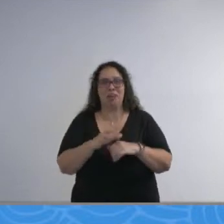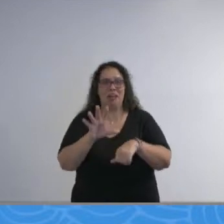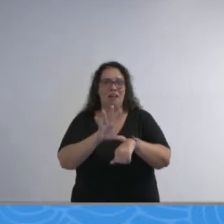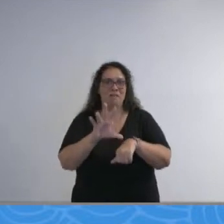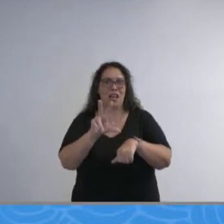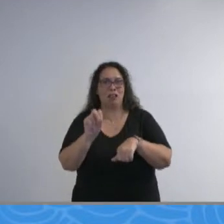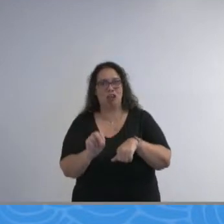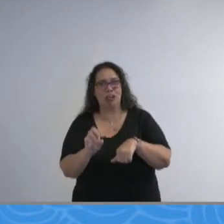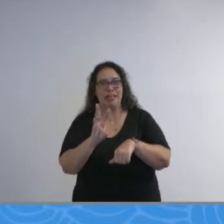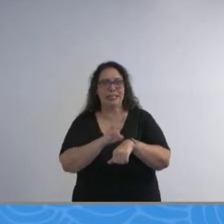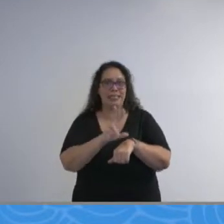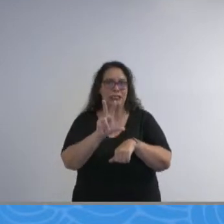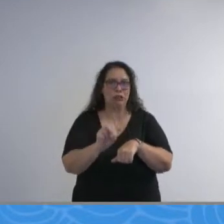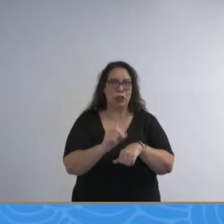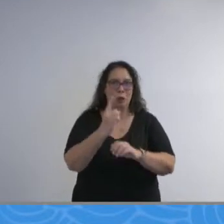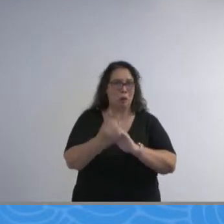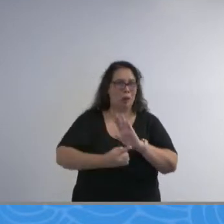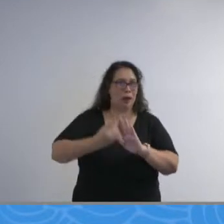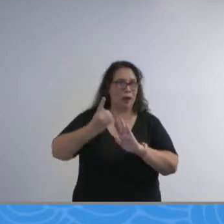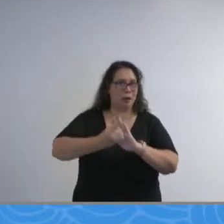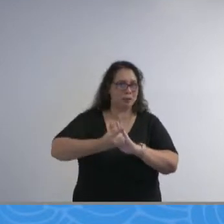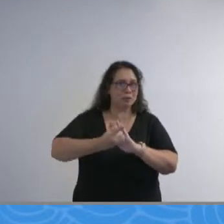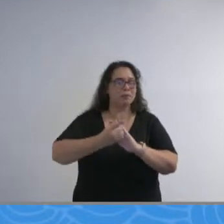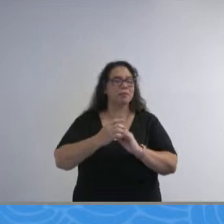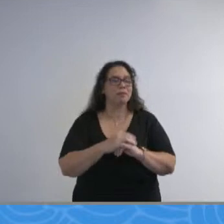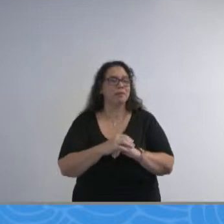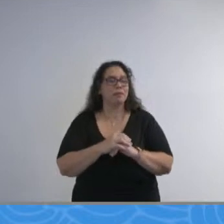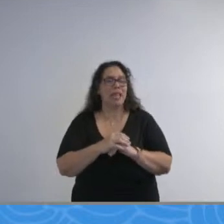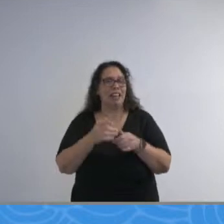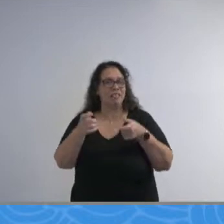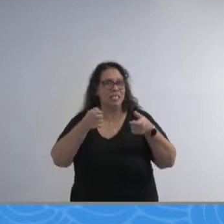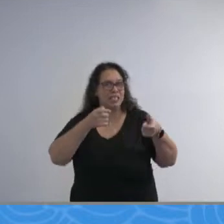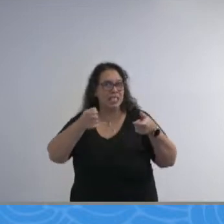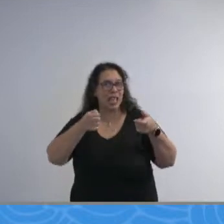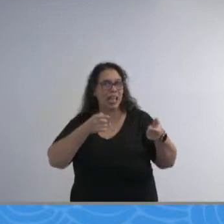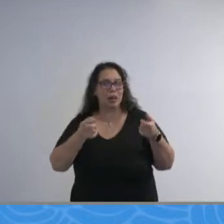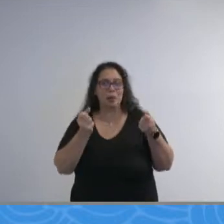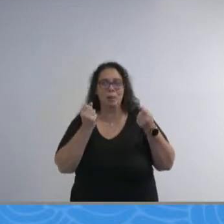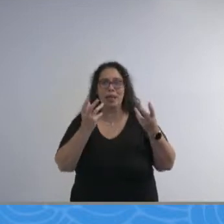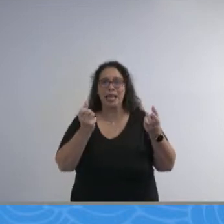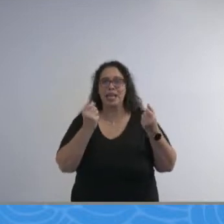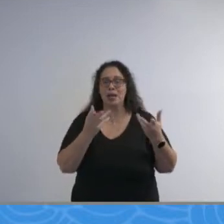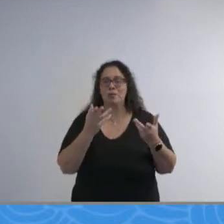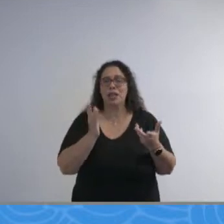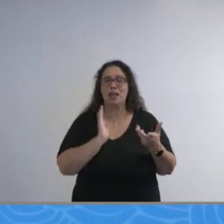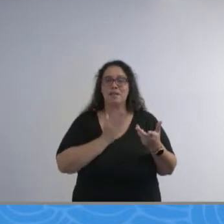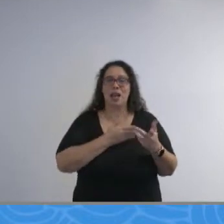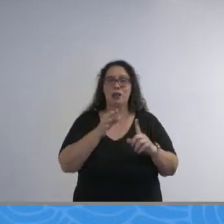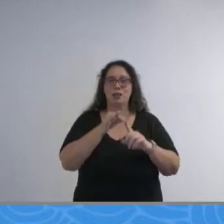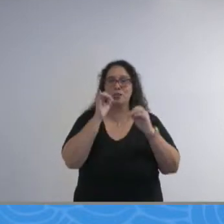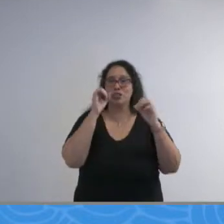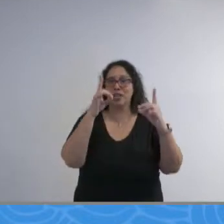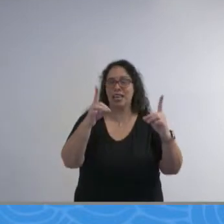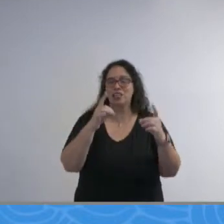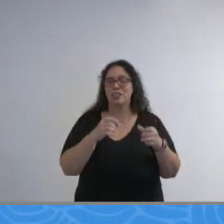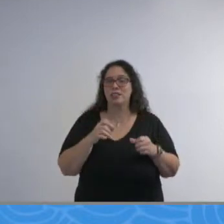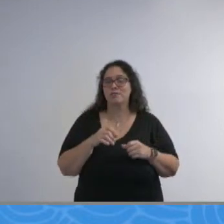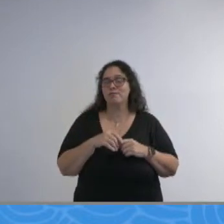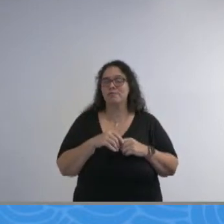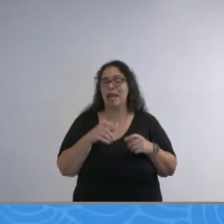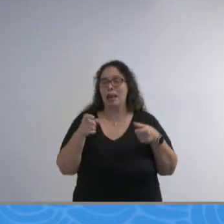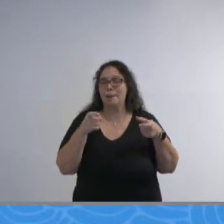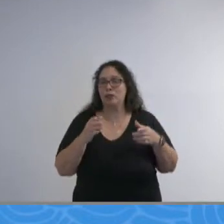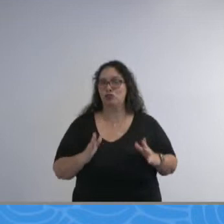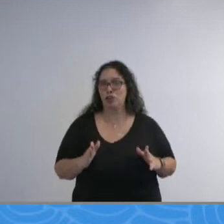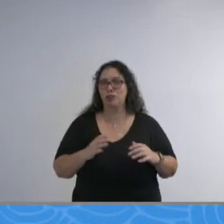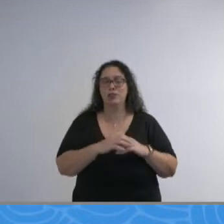to 6:30. They are being facilitated by many of our special education administrators and just